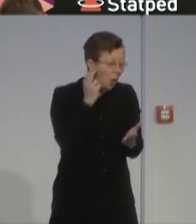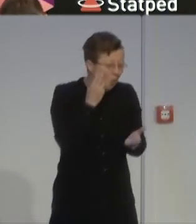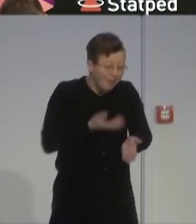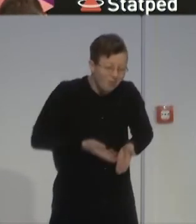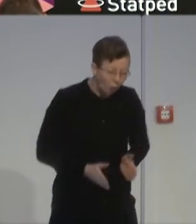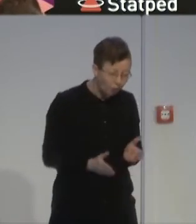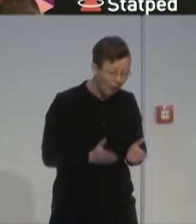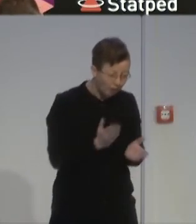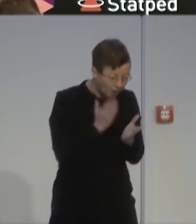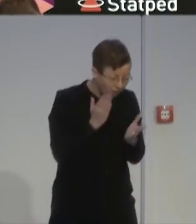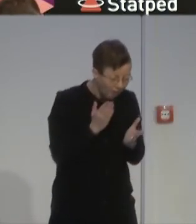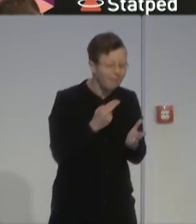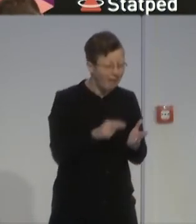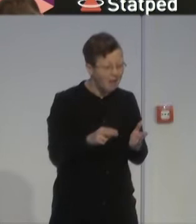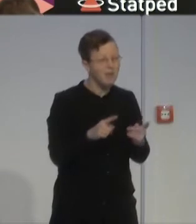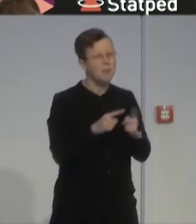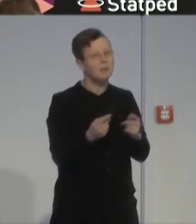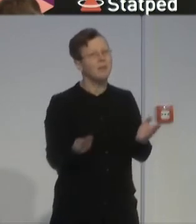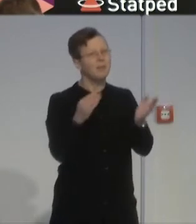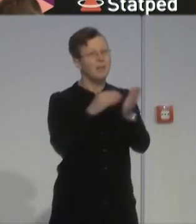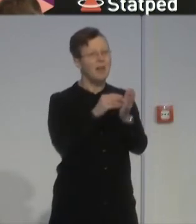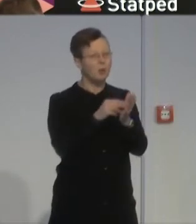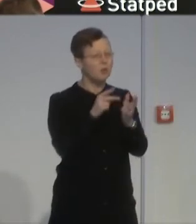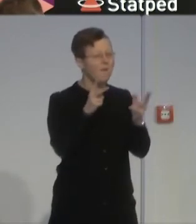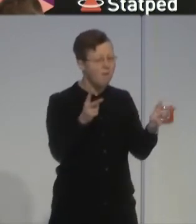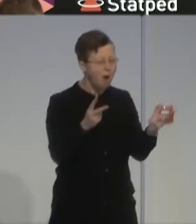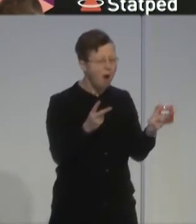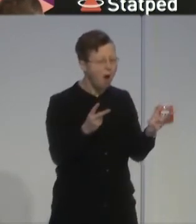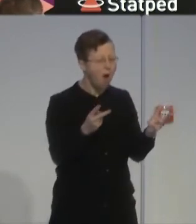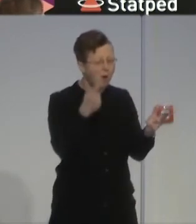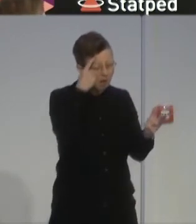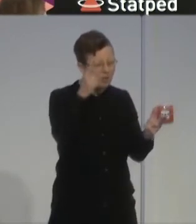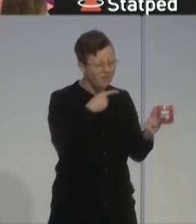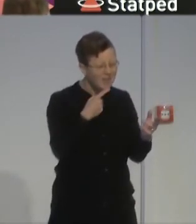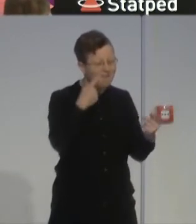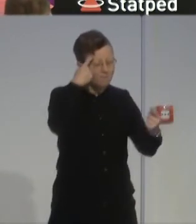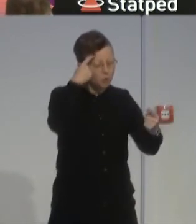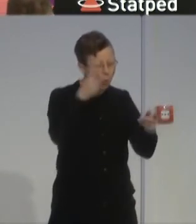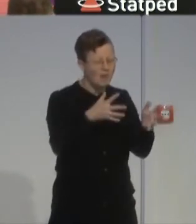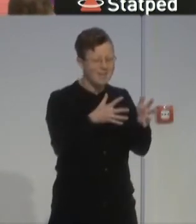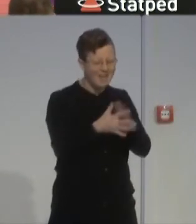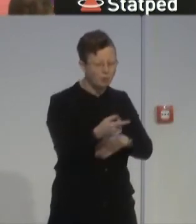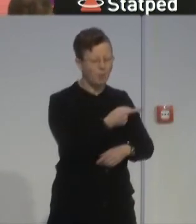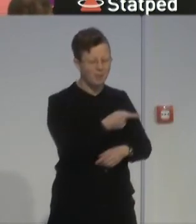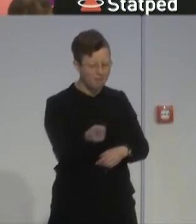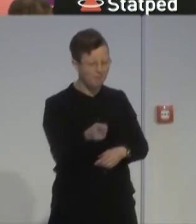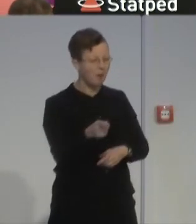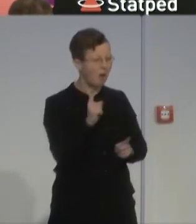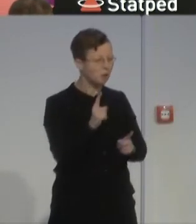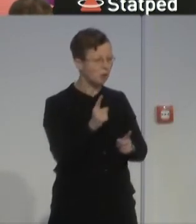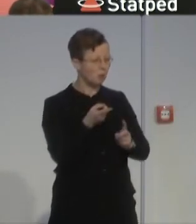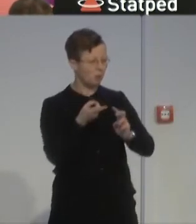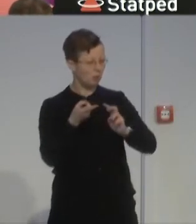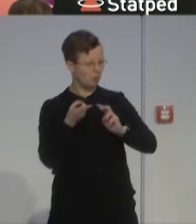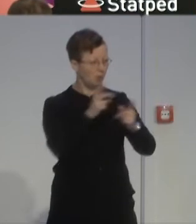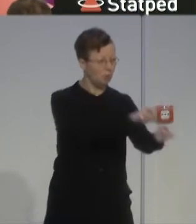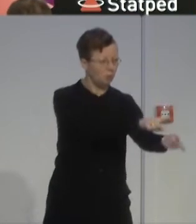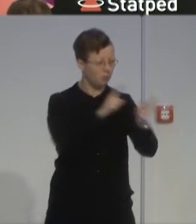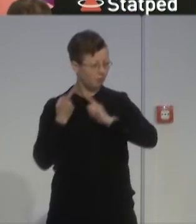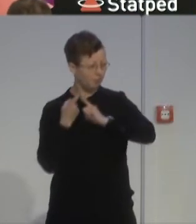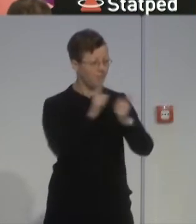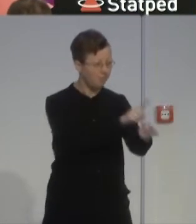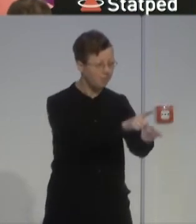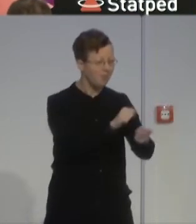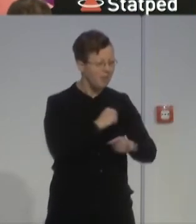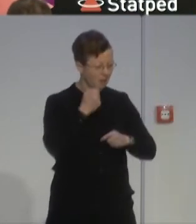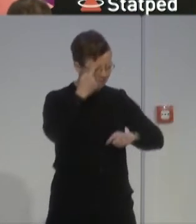it's also in what they make us understand. It goes two ways. We understand something which otherwise